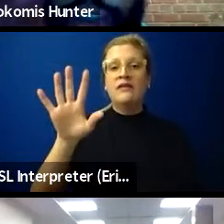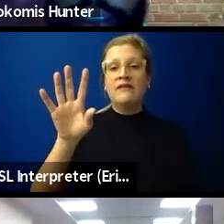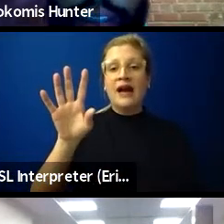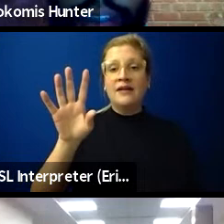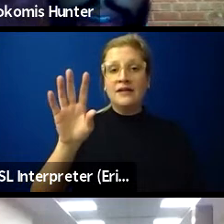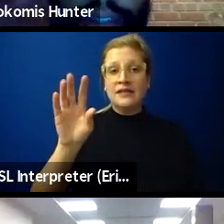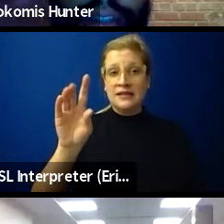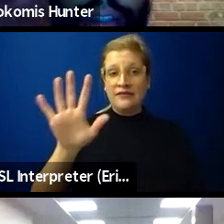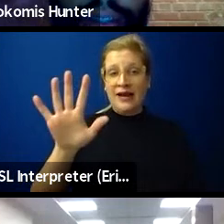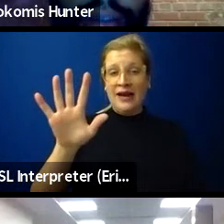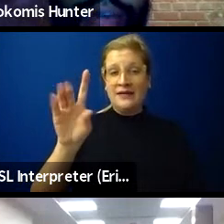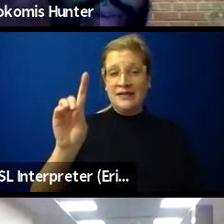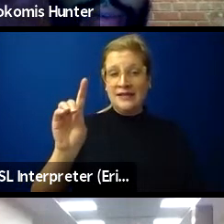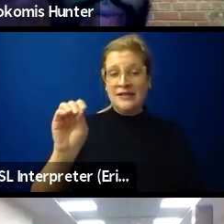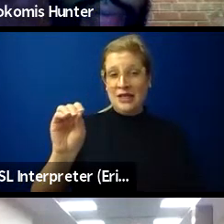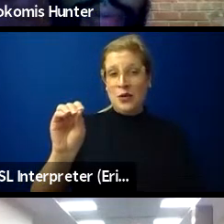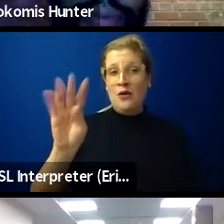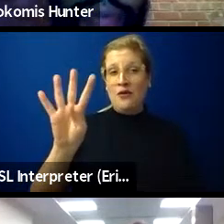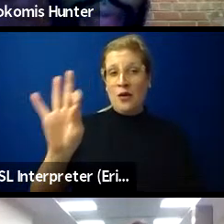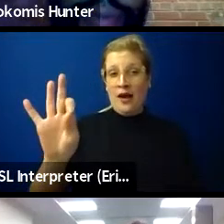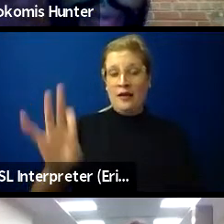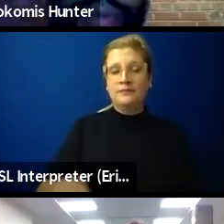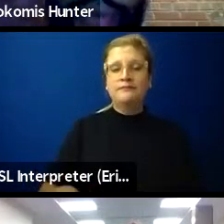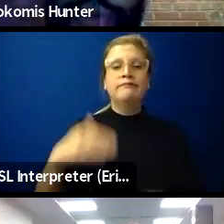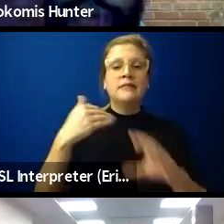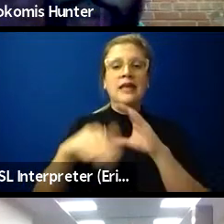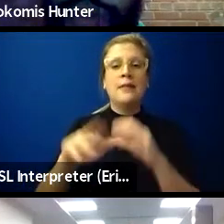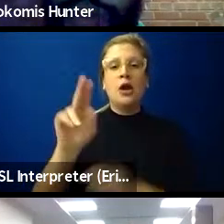202-251-5049. Email is